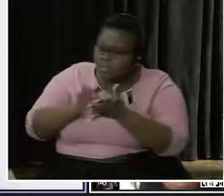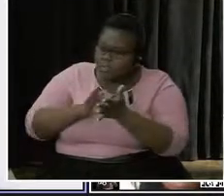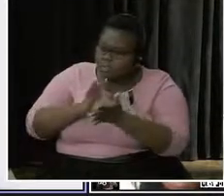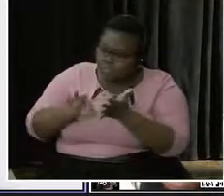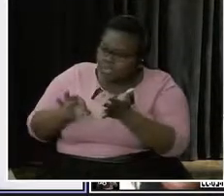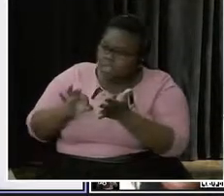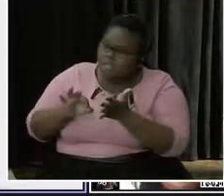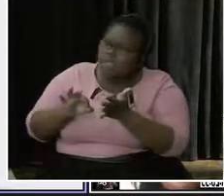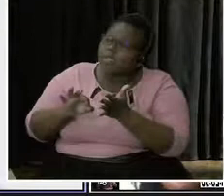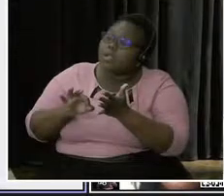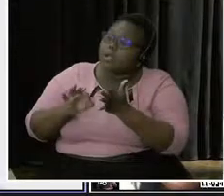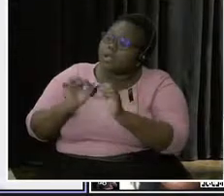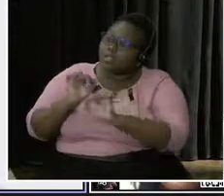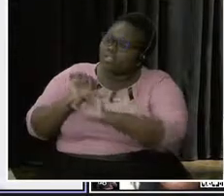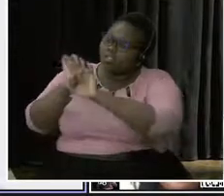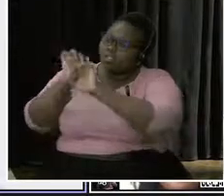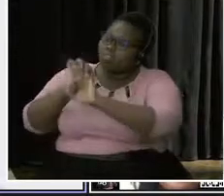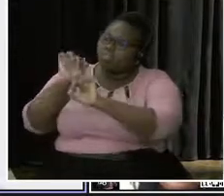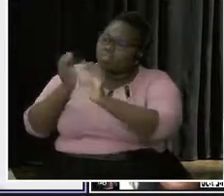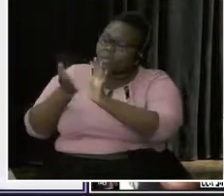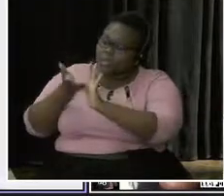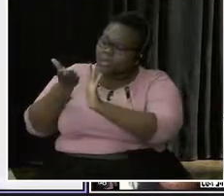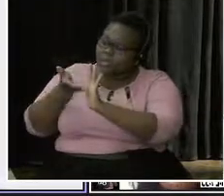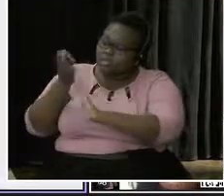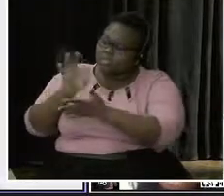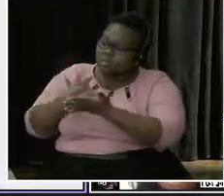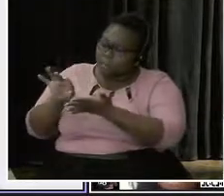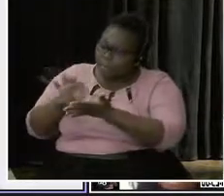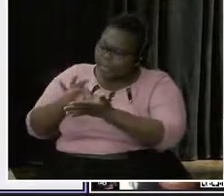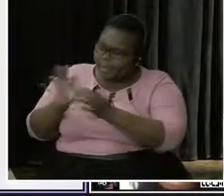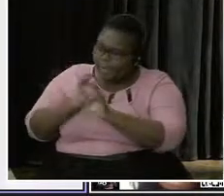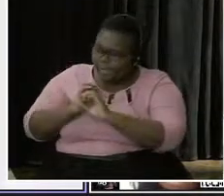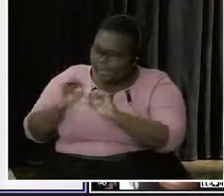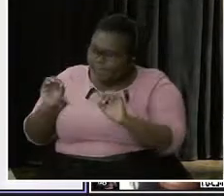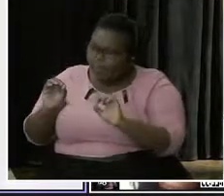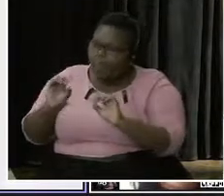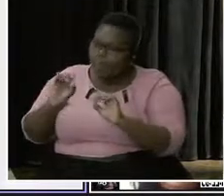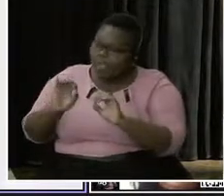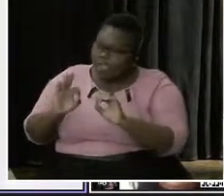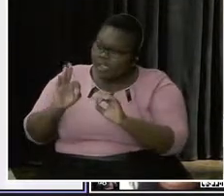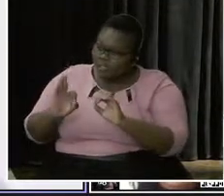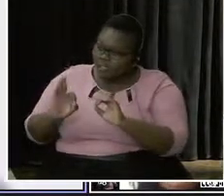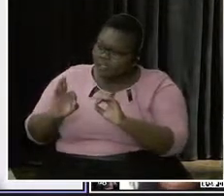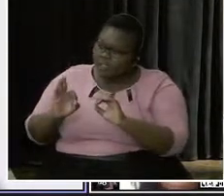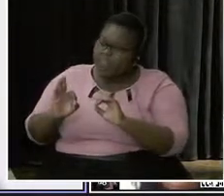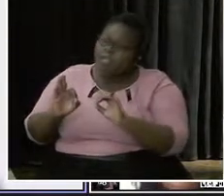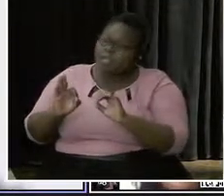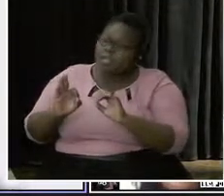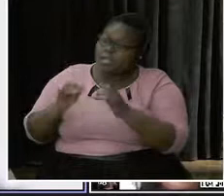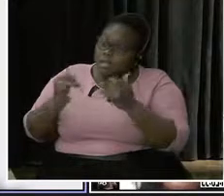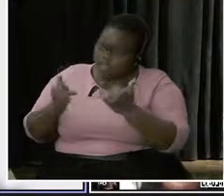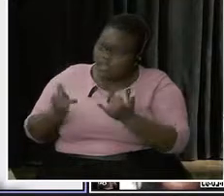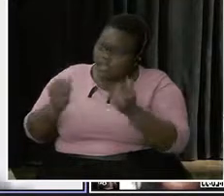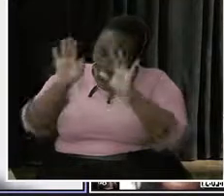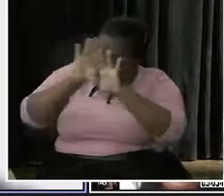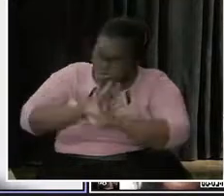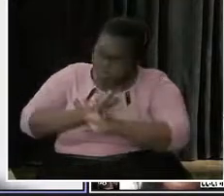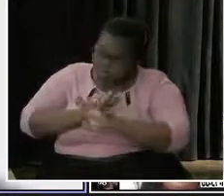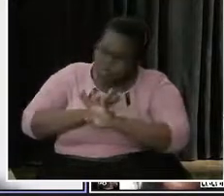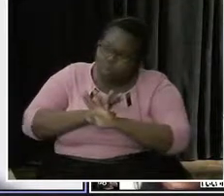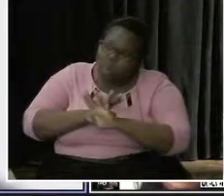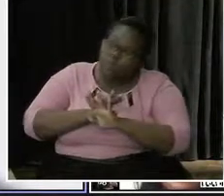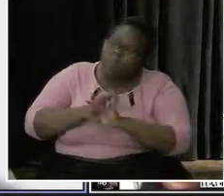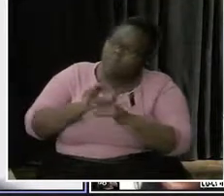protests will increase. There is no plan. If criminal elements mobilize tonight, the city will not fare any better than